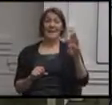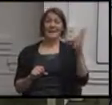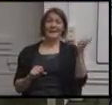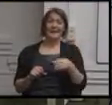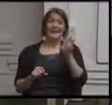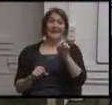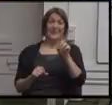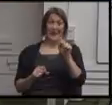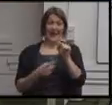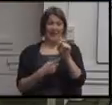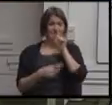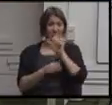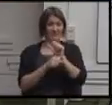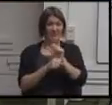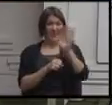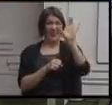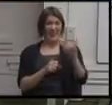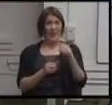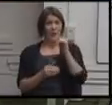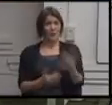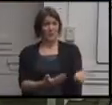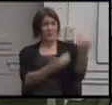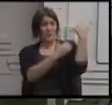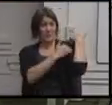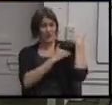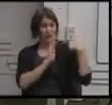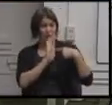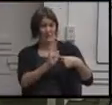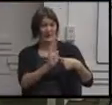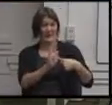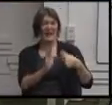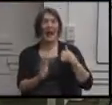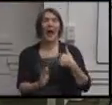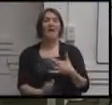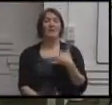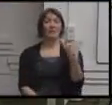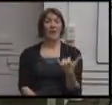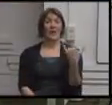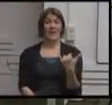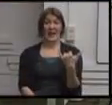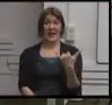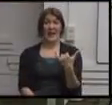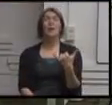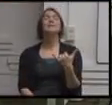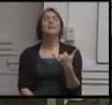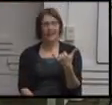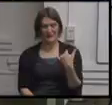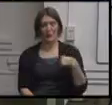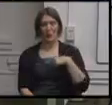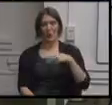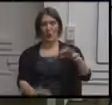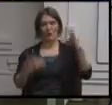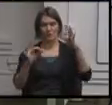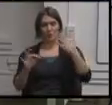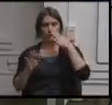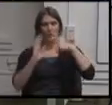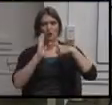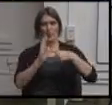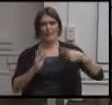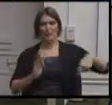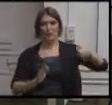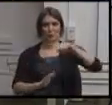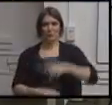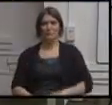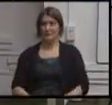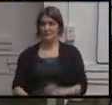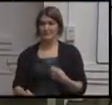BABB/Downtown Alliance the organization that should be representing you? Right. And I'm saying right now that they're the organization that should be